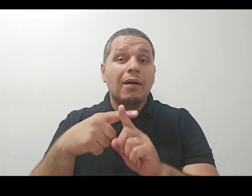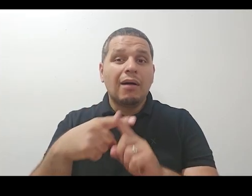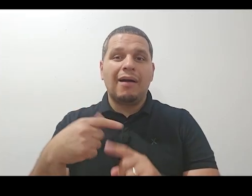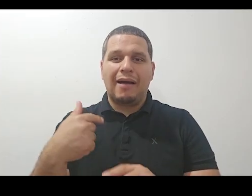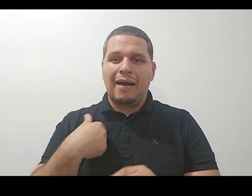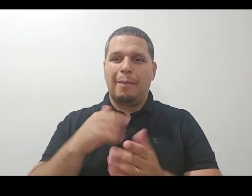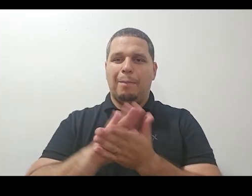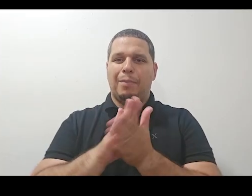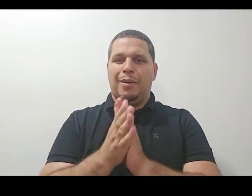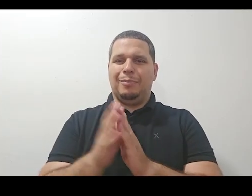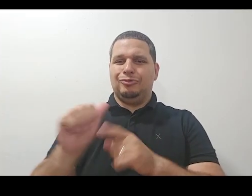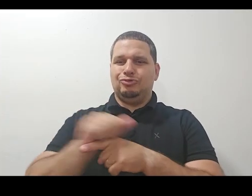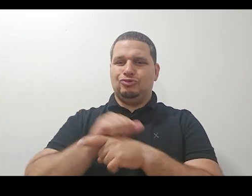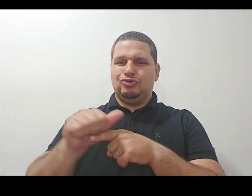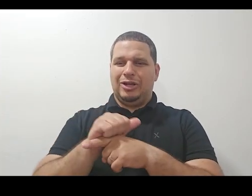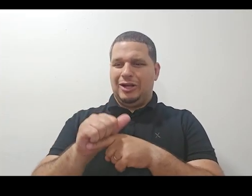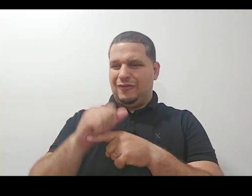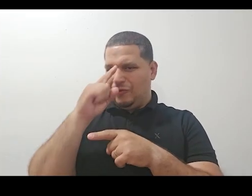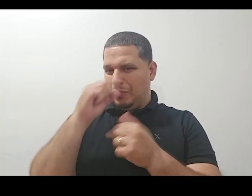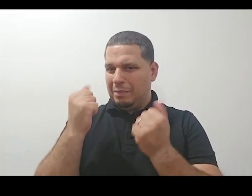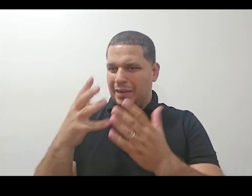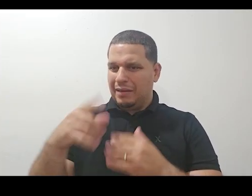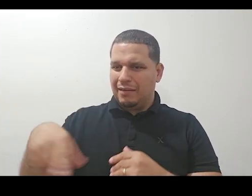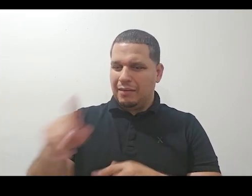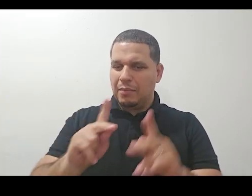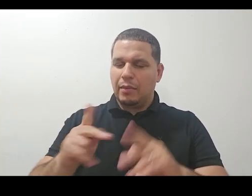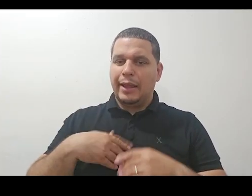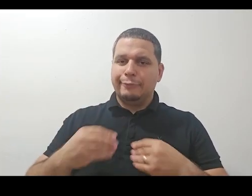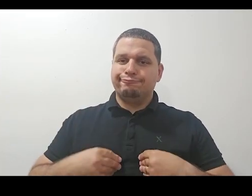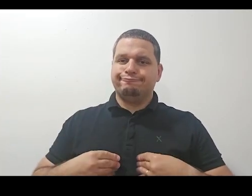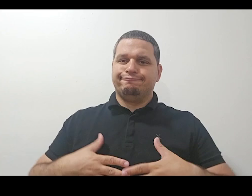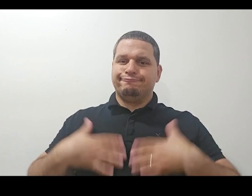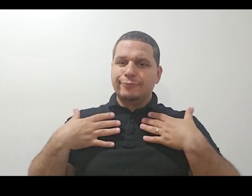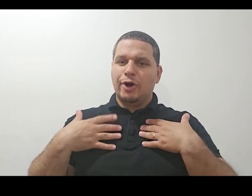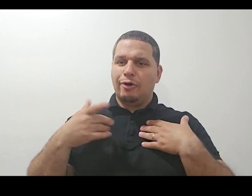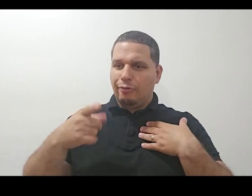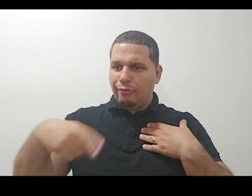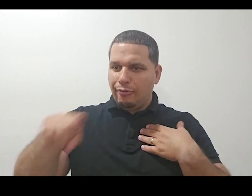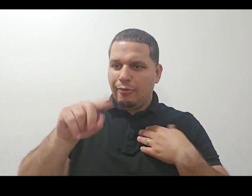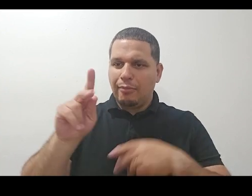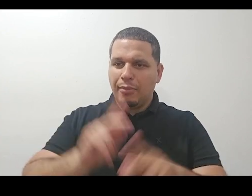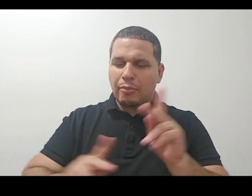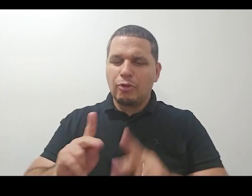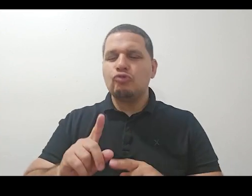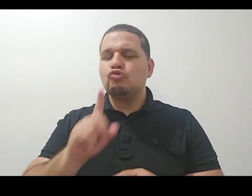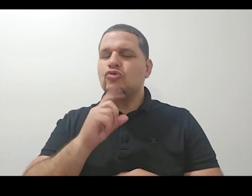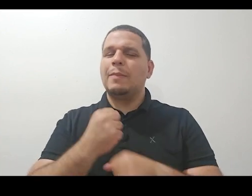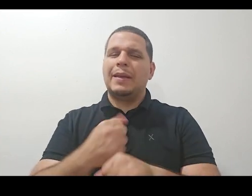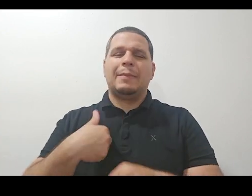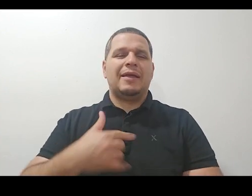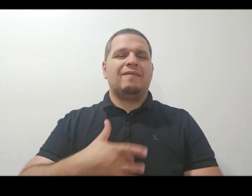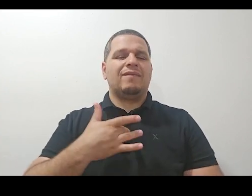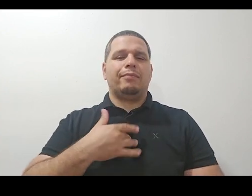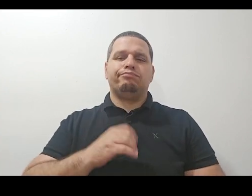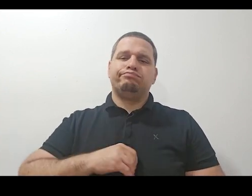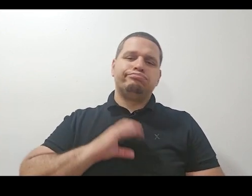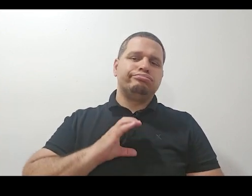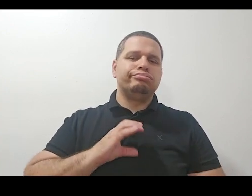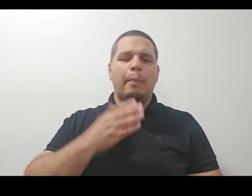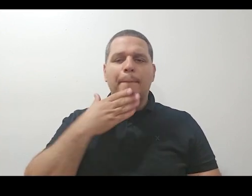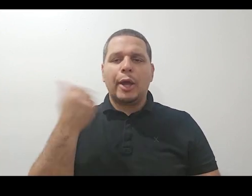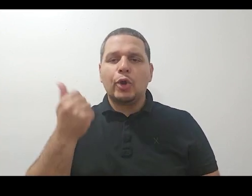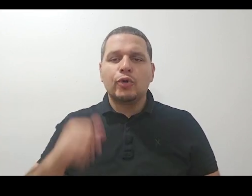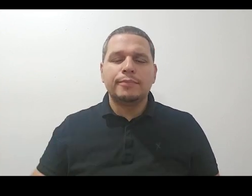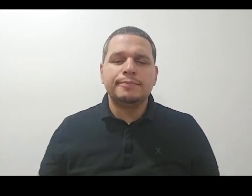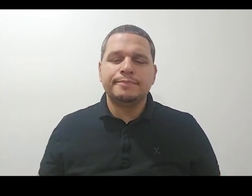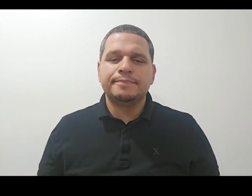became a trainer to a lot of people and inspiration. So I just makes me feel better,